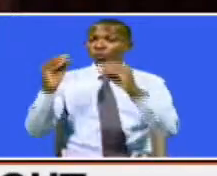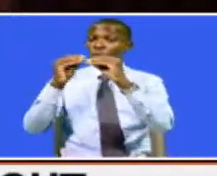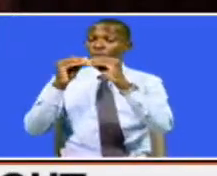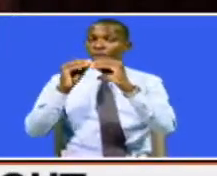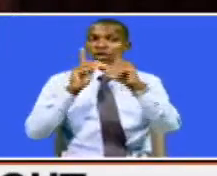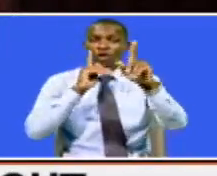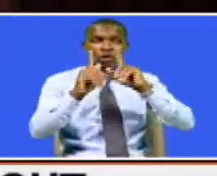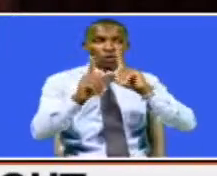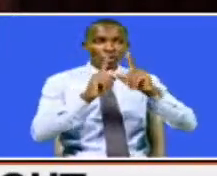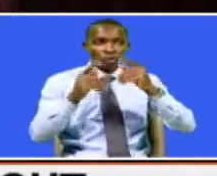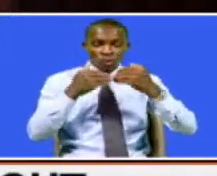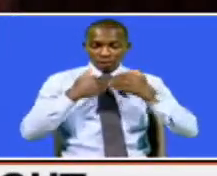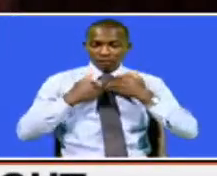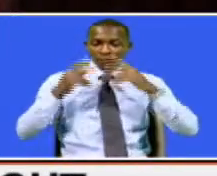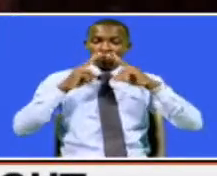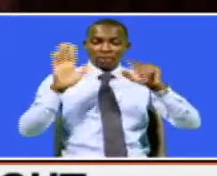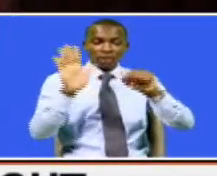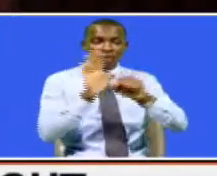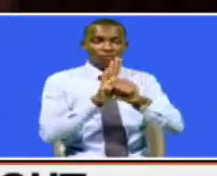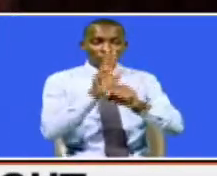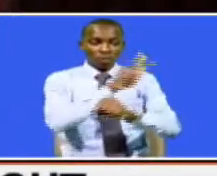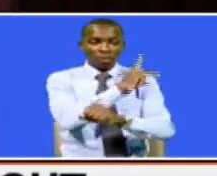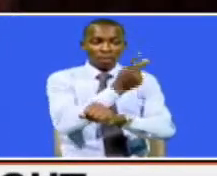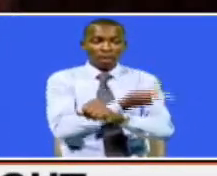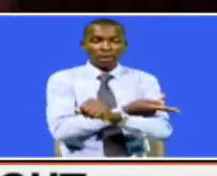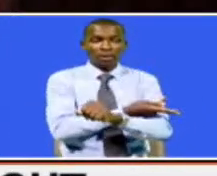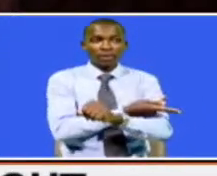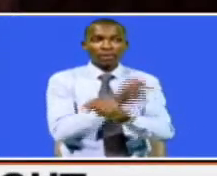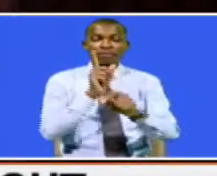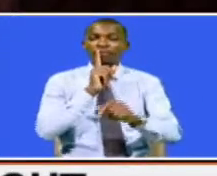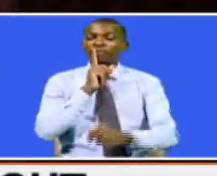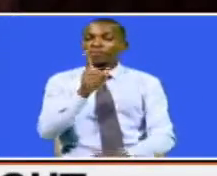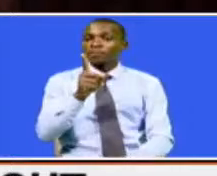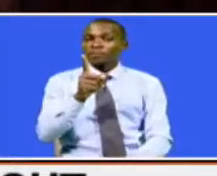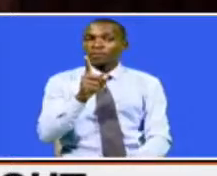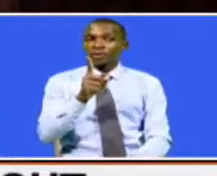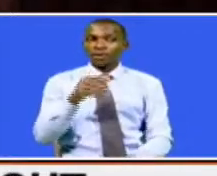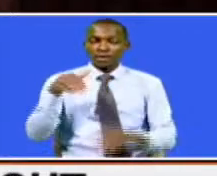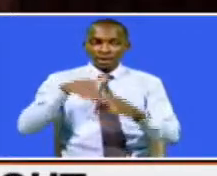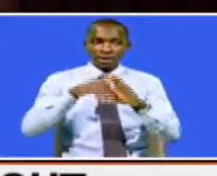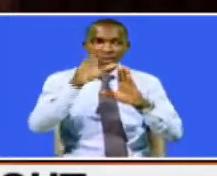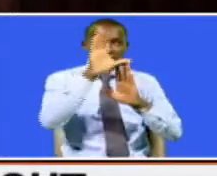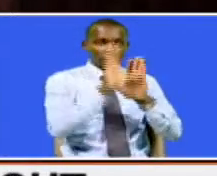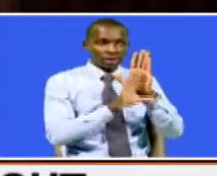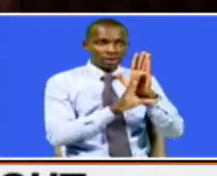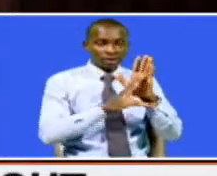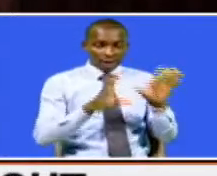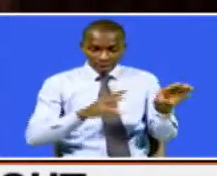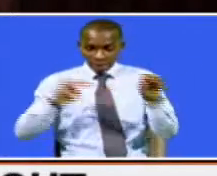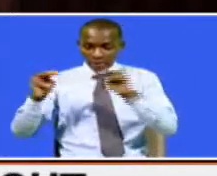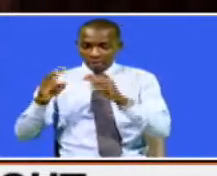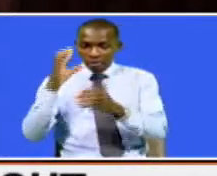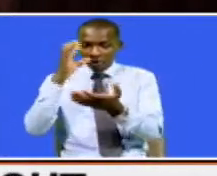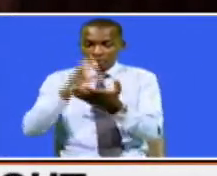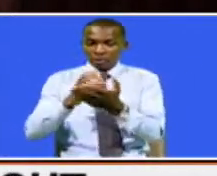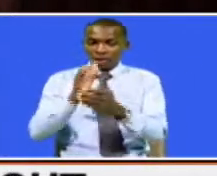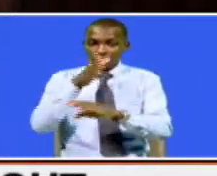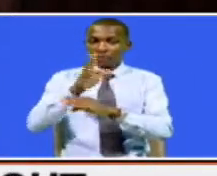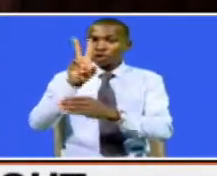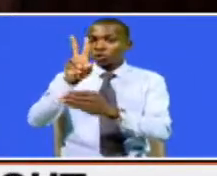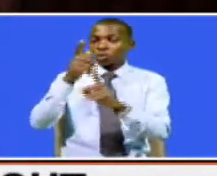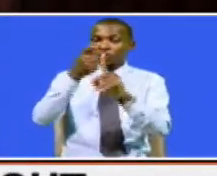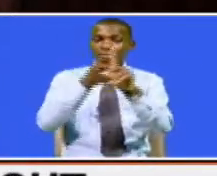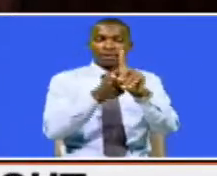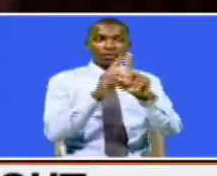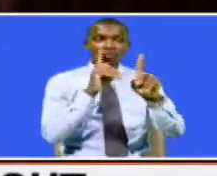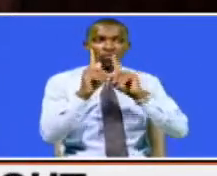there would be a peaceful transition of power. I commend that he is respecting the Constitution and leaving office after two terms. We talked